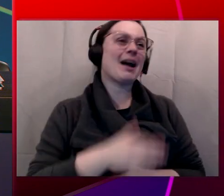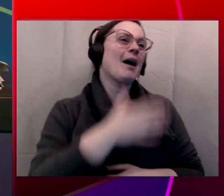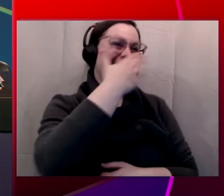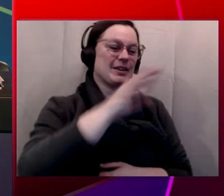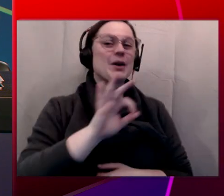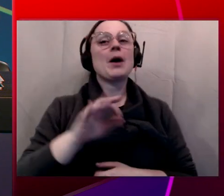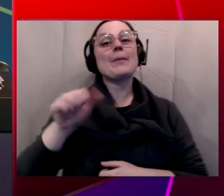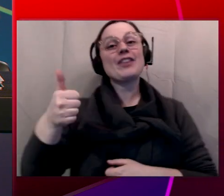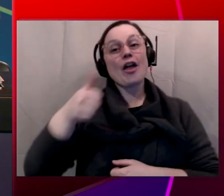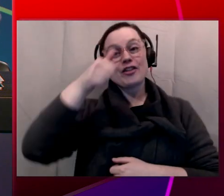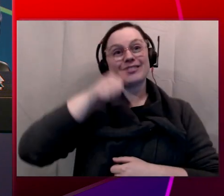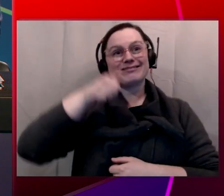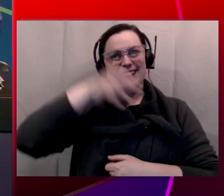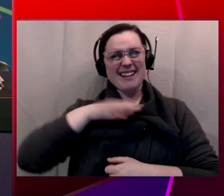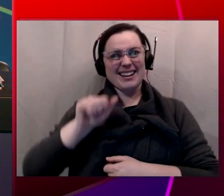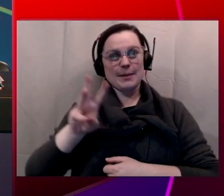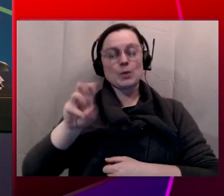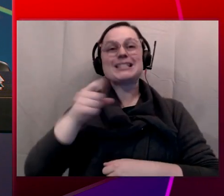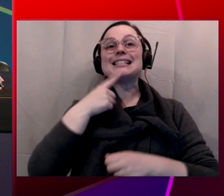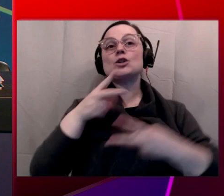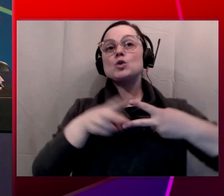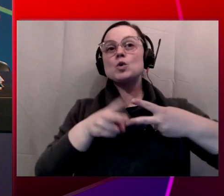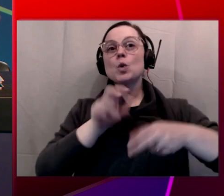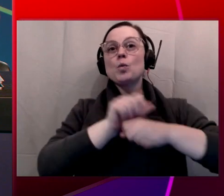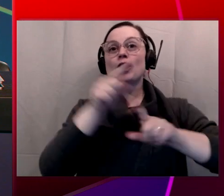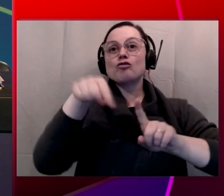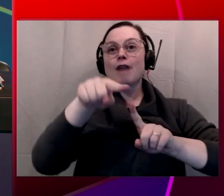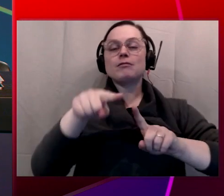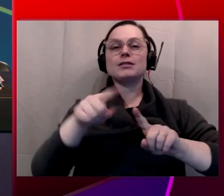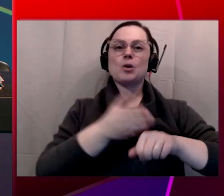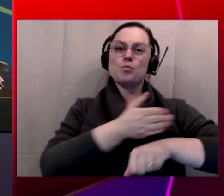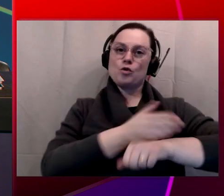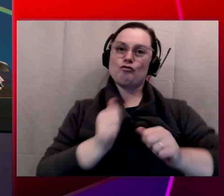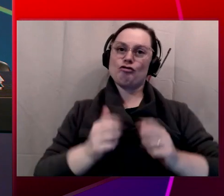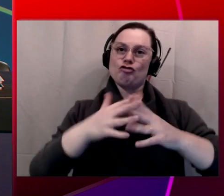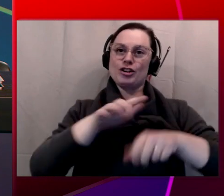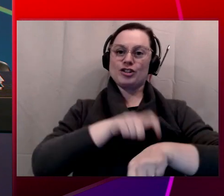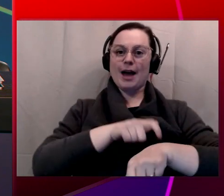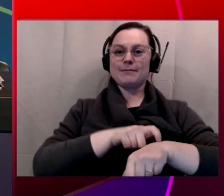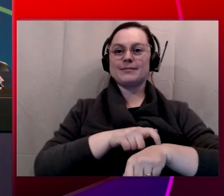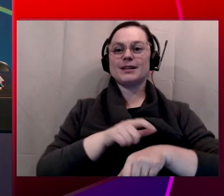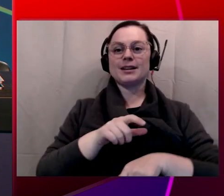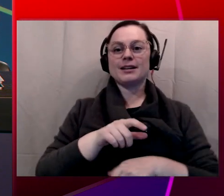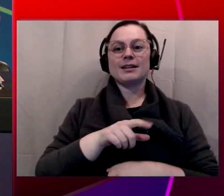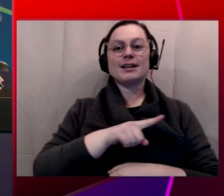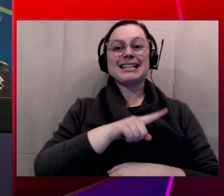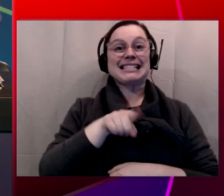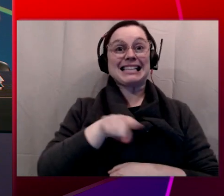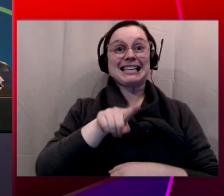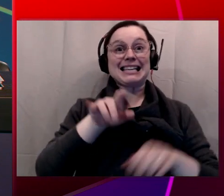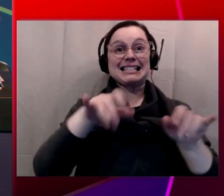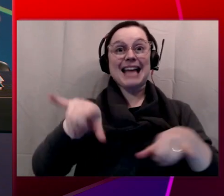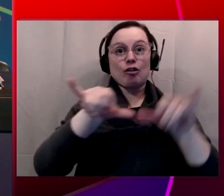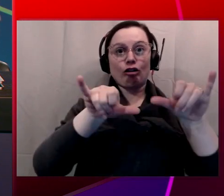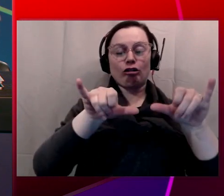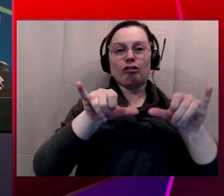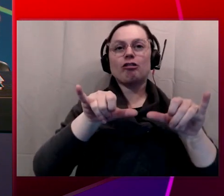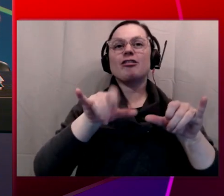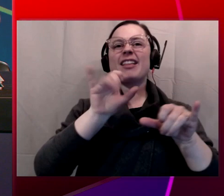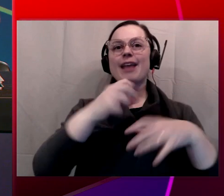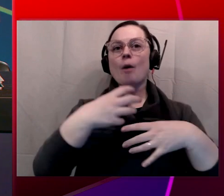2 workarounds to improve the launch times, and that is the Z standard, where it is a better